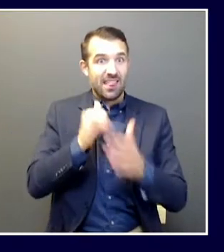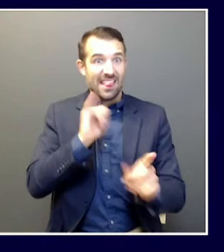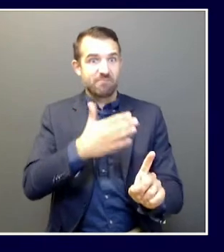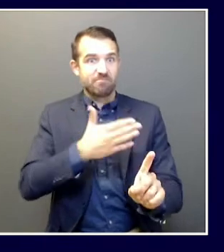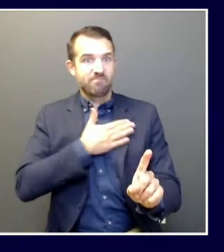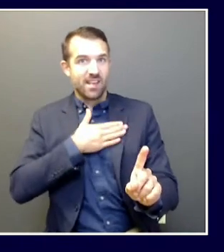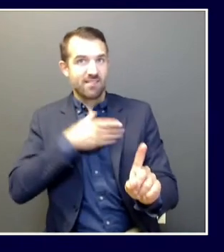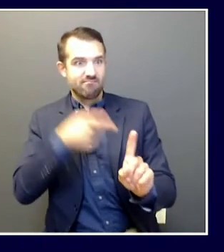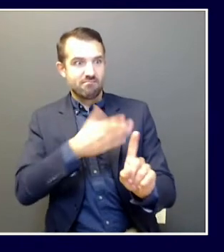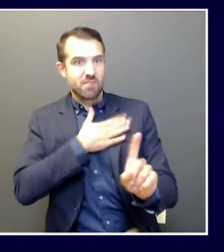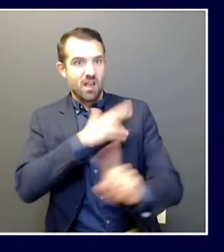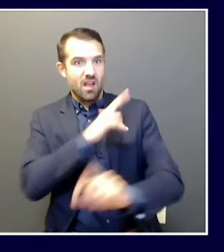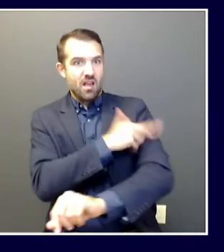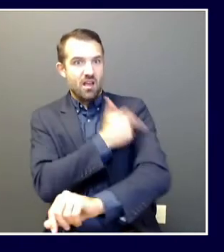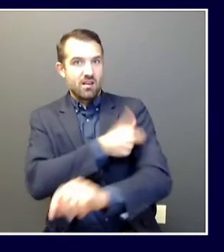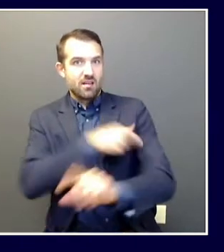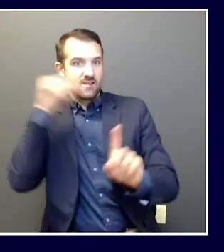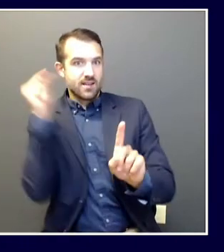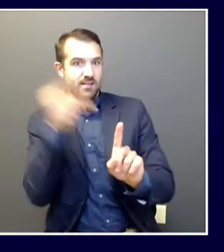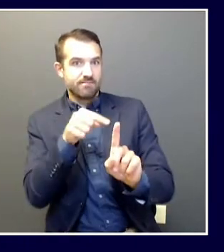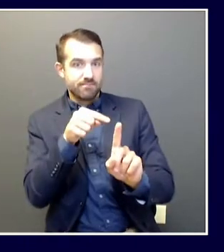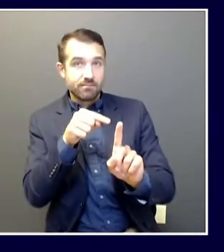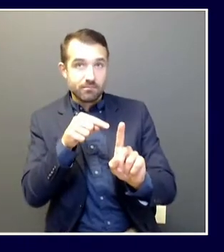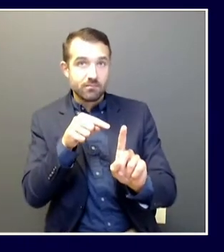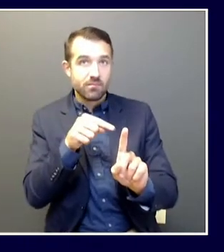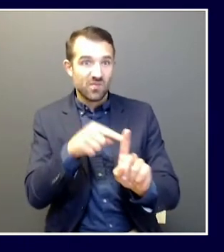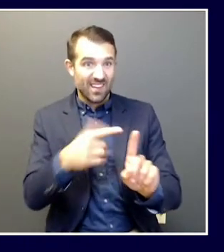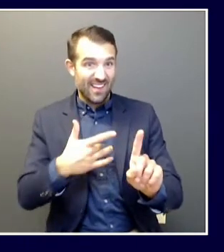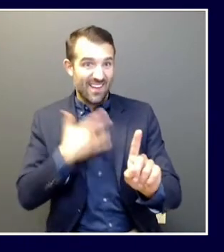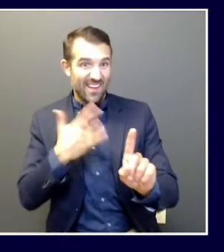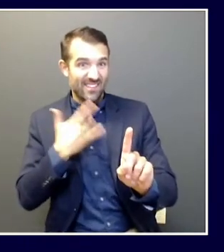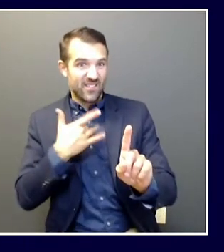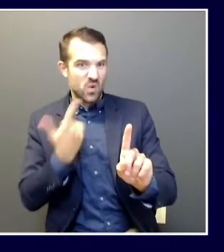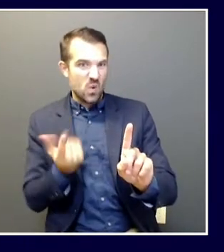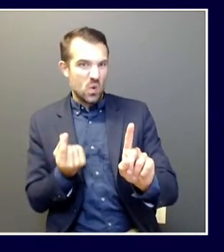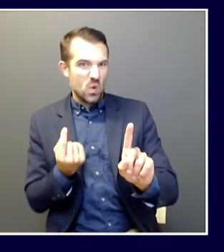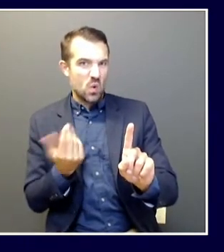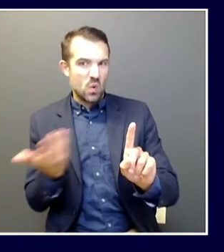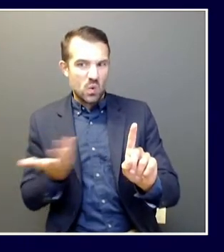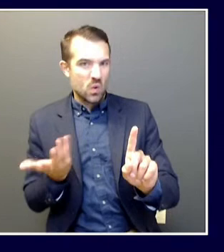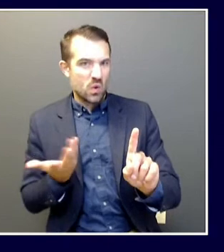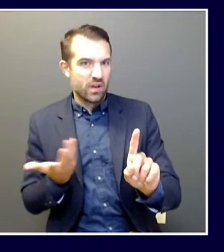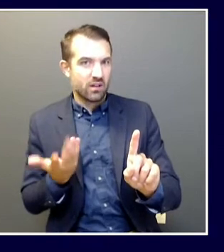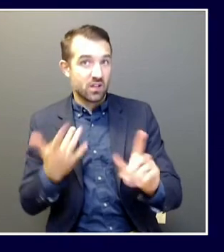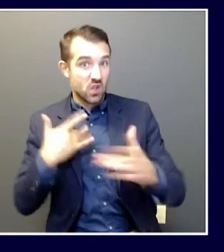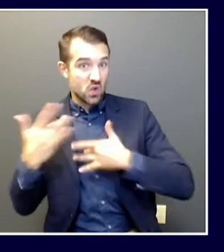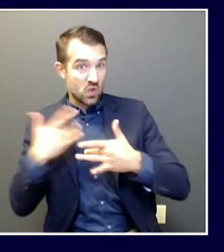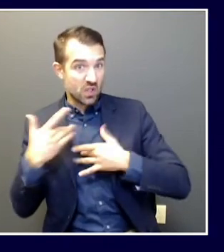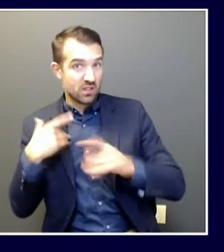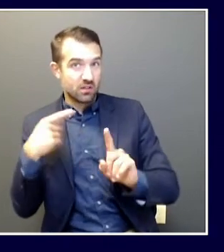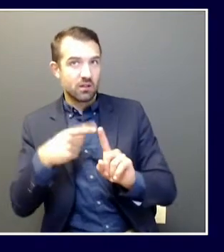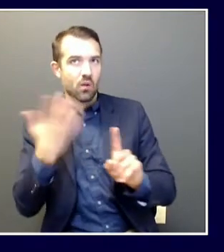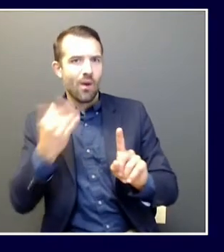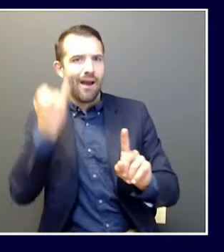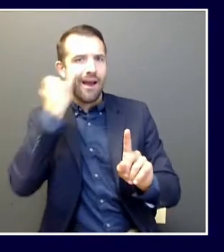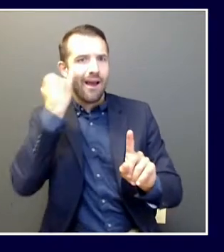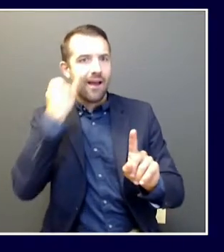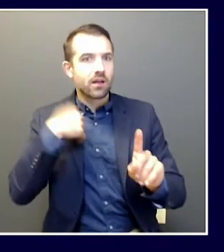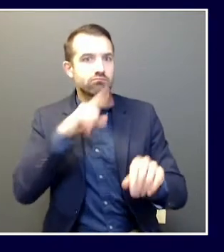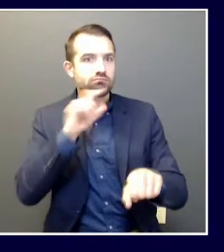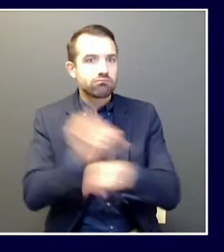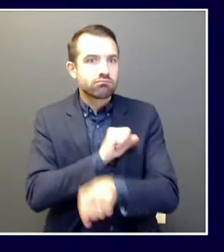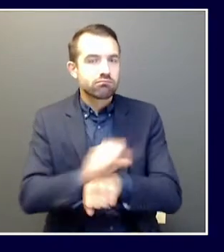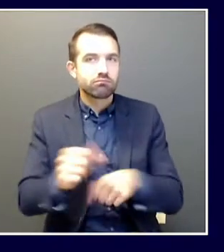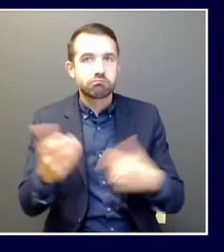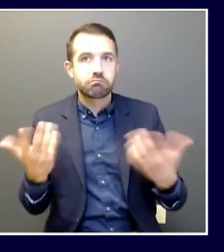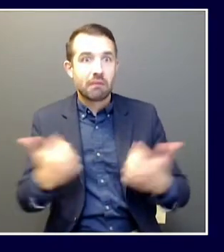a public health crisis for somebody who that might be their local hospital and they're super concerned about what if I need critical care? What do you